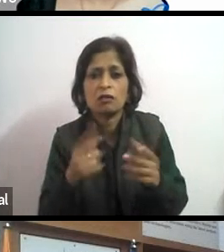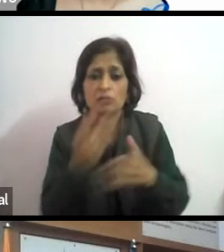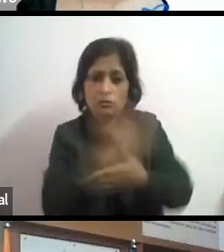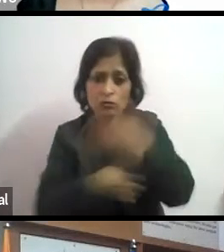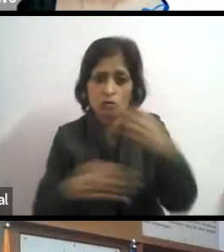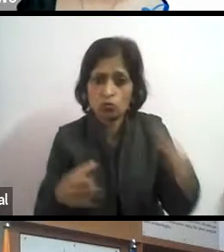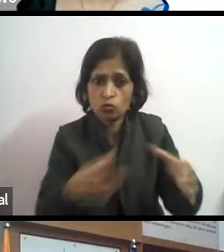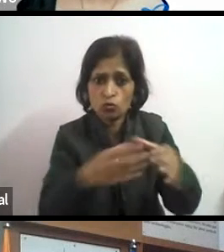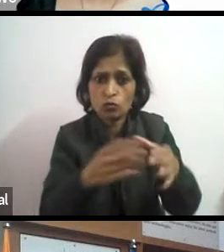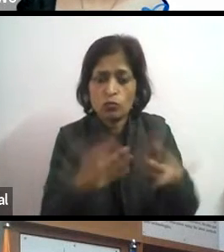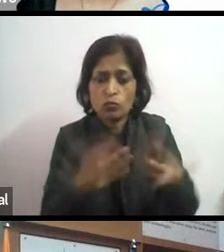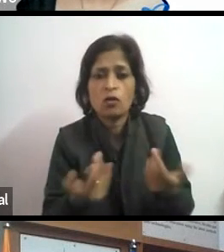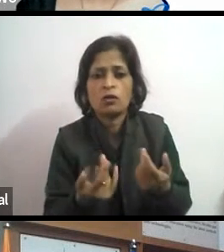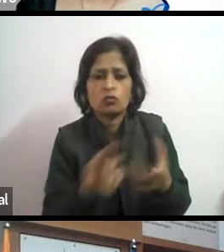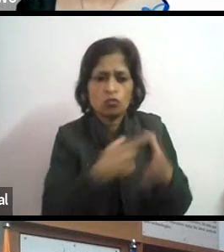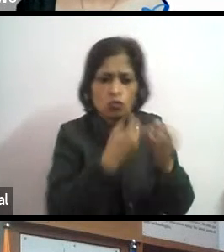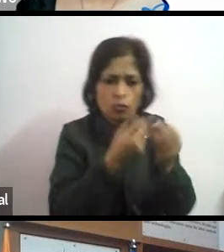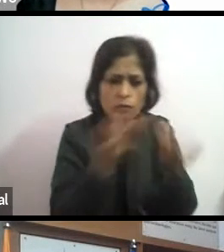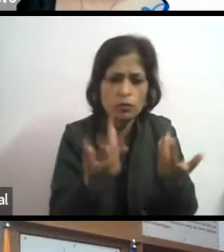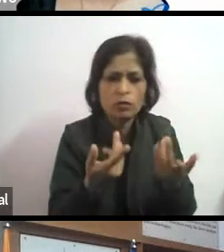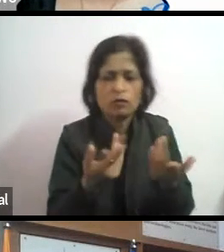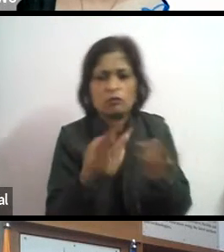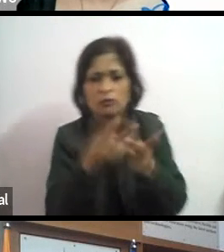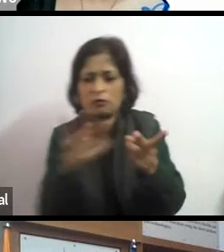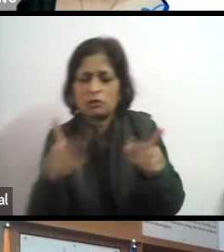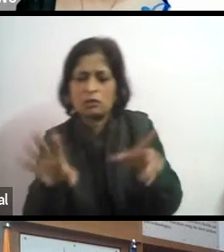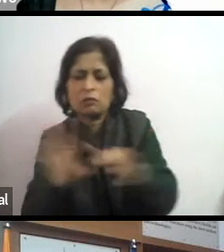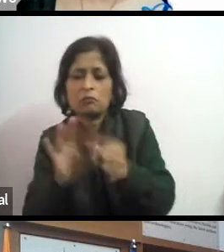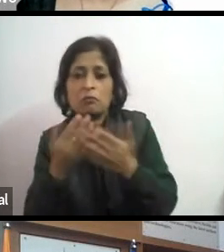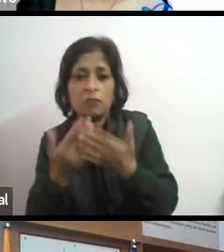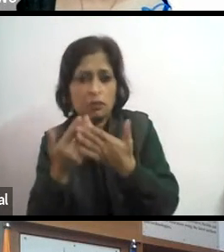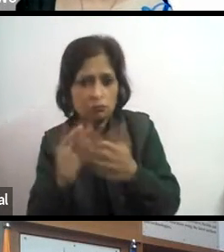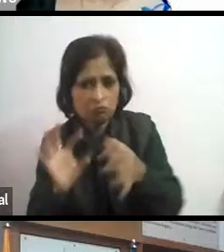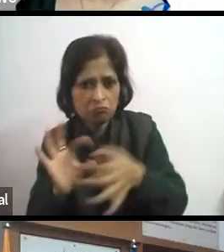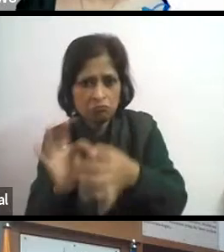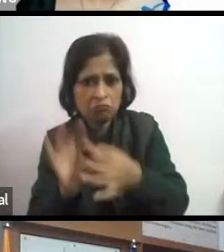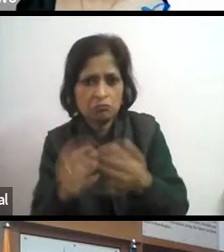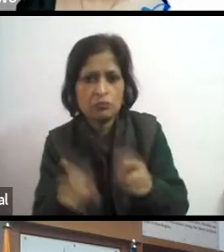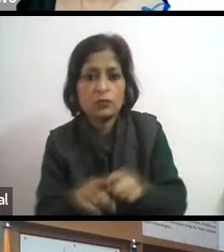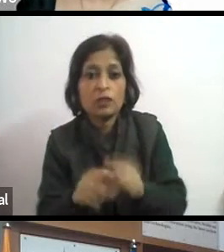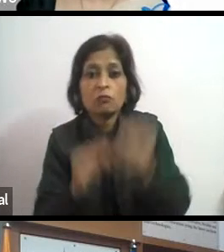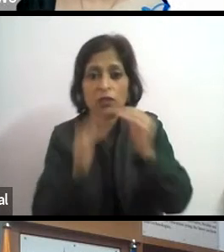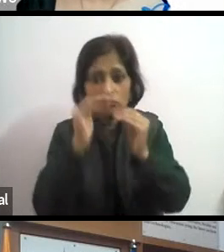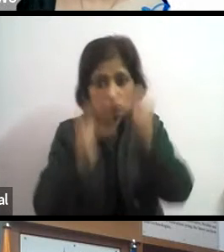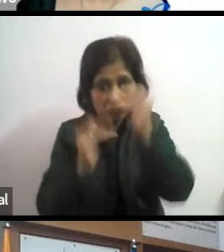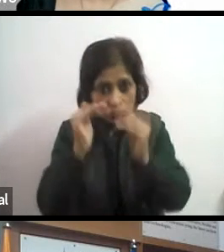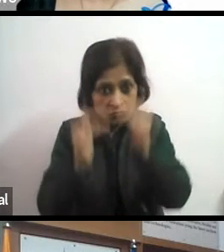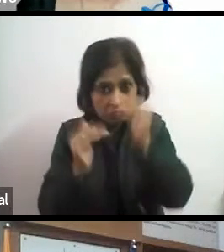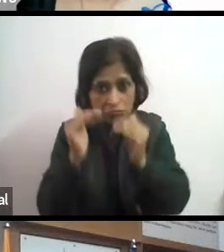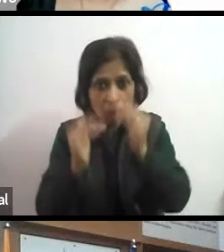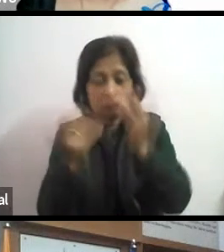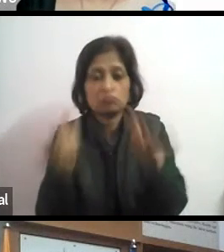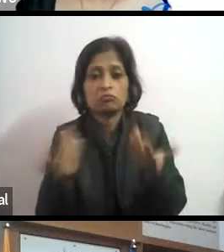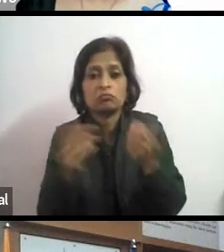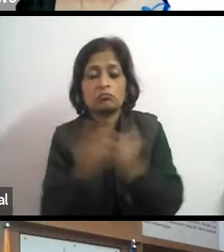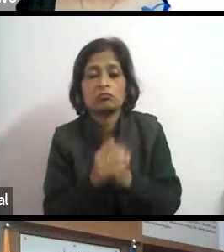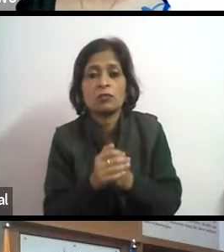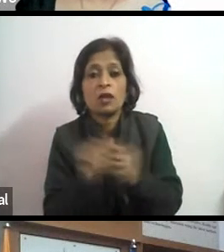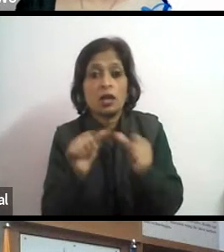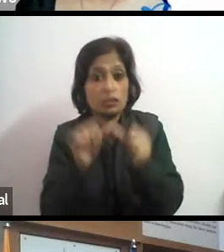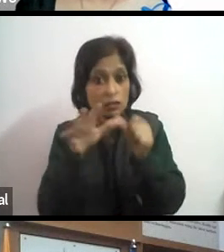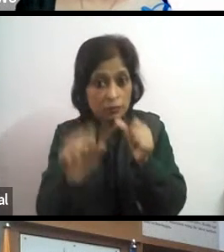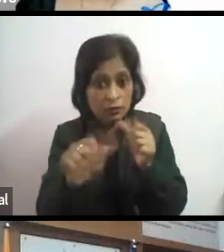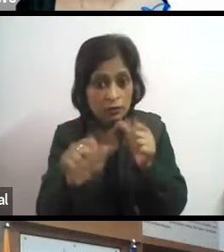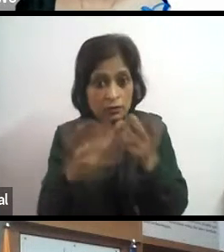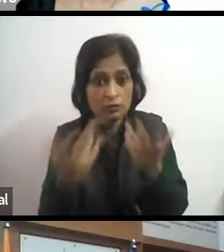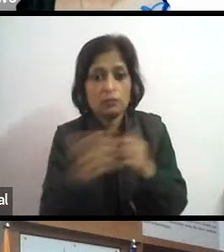in employment. We have got a lot of provisions for development of equity these days. We are working on accessibility.